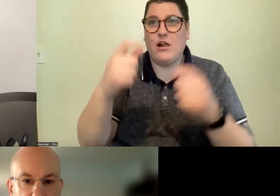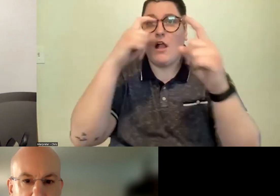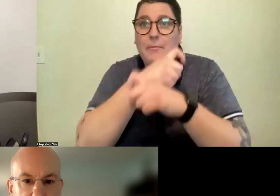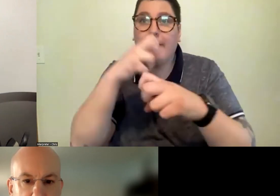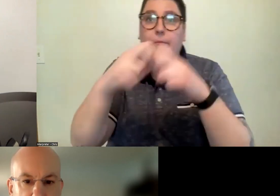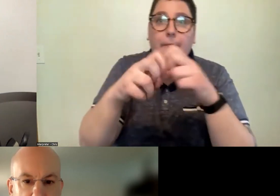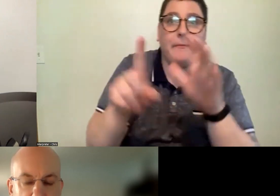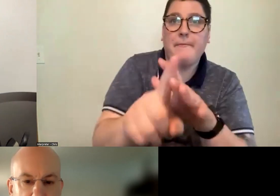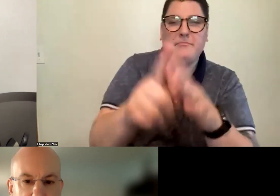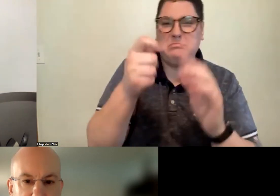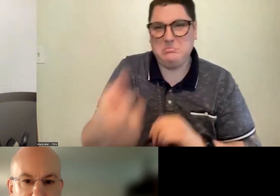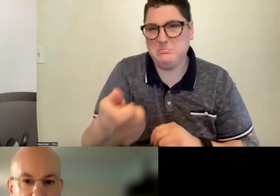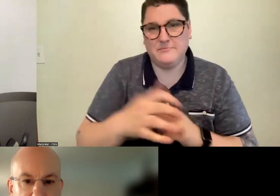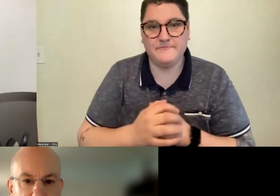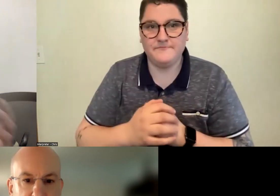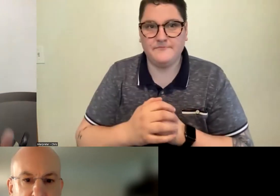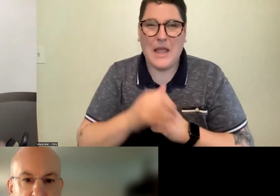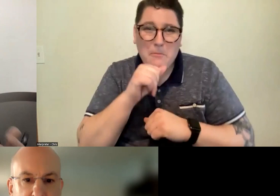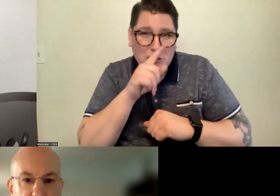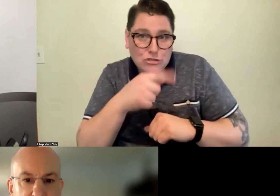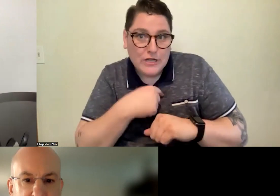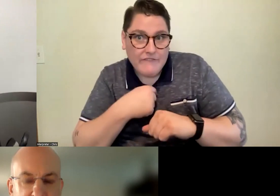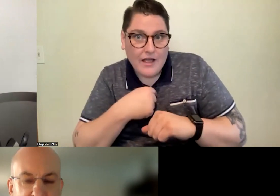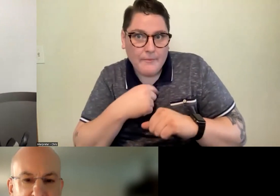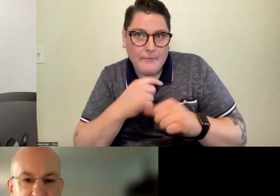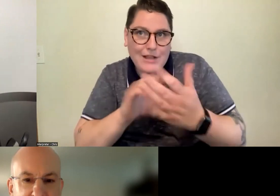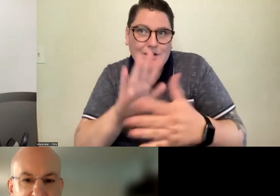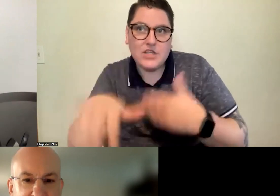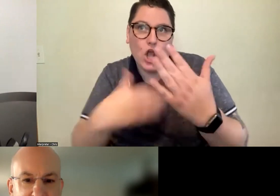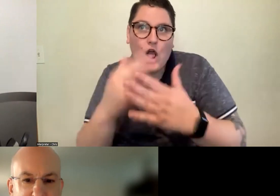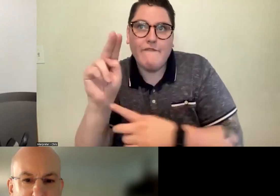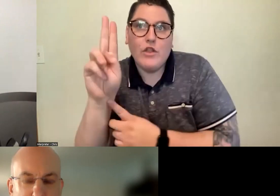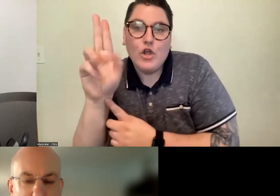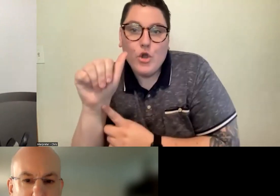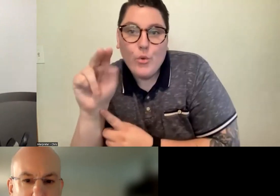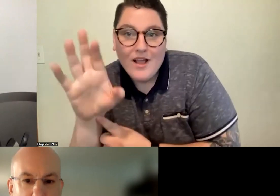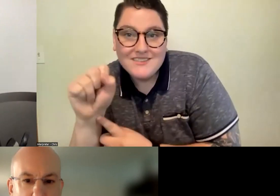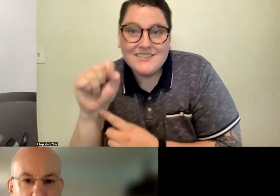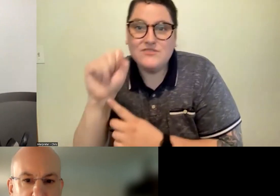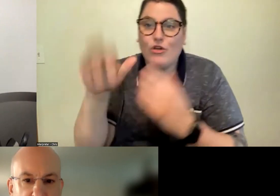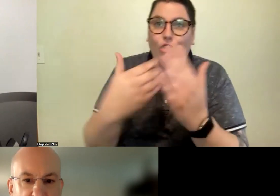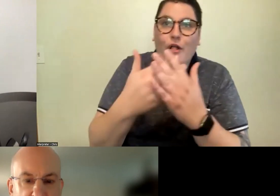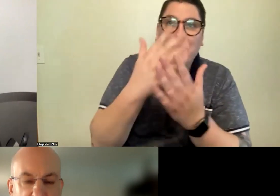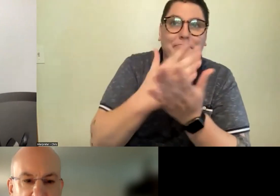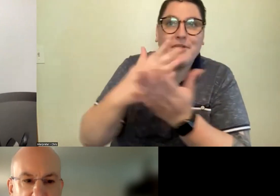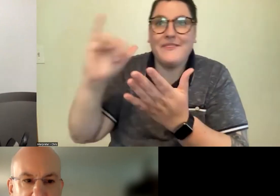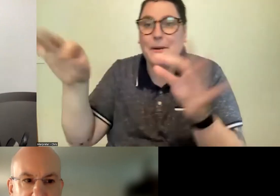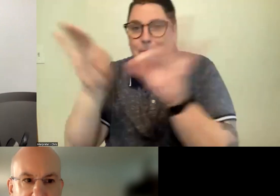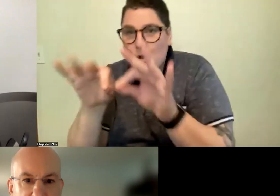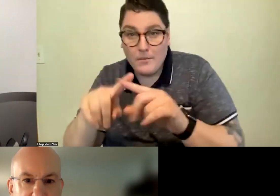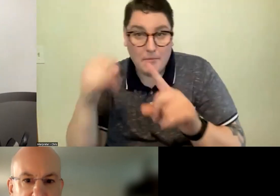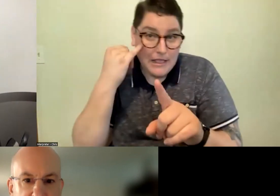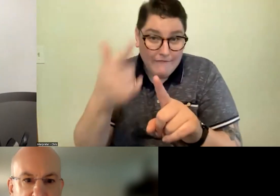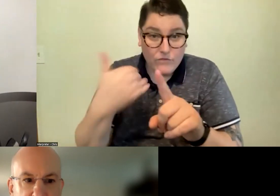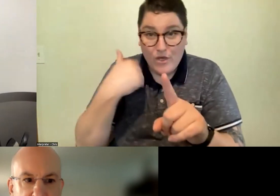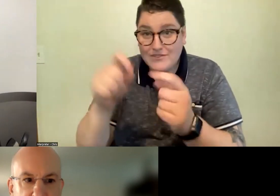my knowledge. I'm not sure if I'm addressing all the nuances or things that you might think are important, Steve. So if there are other things about that